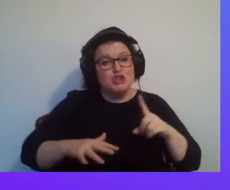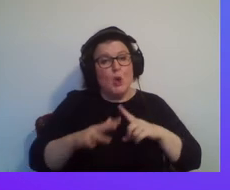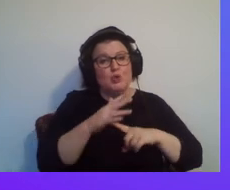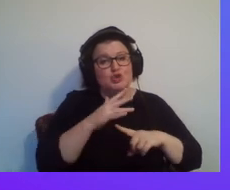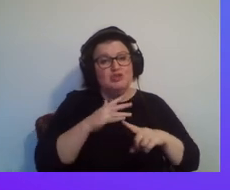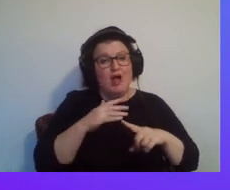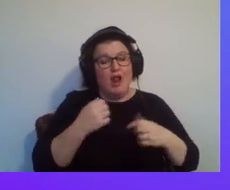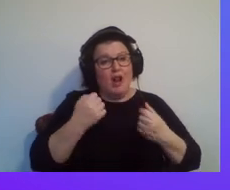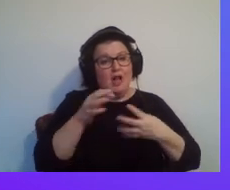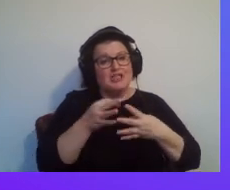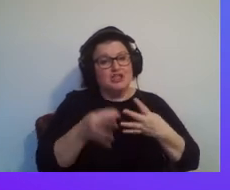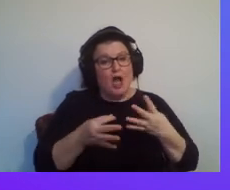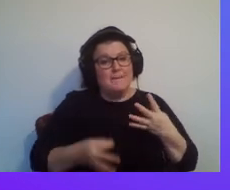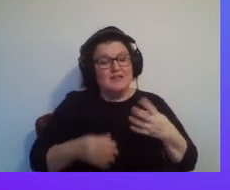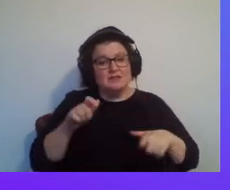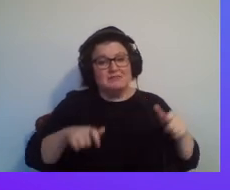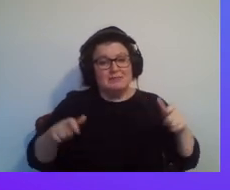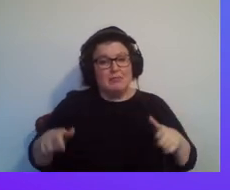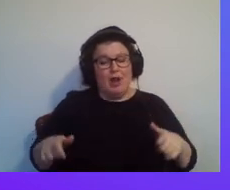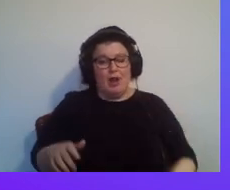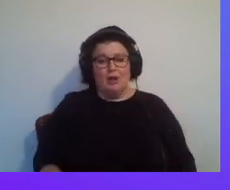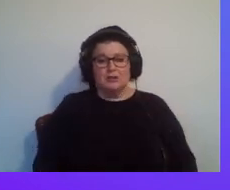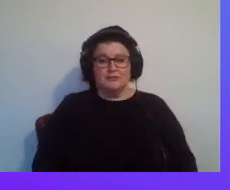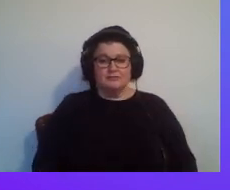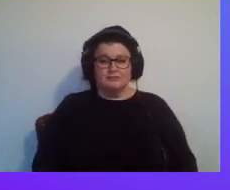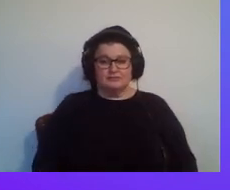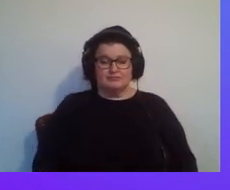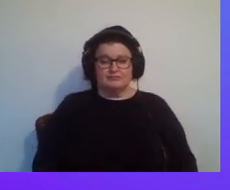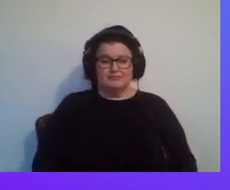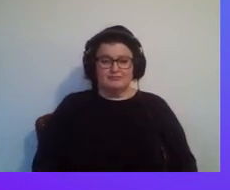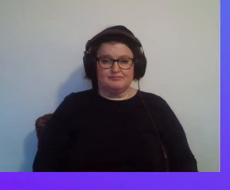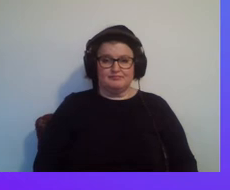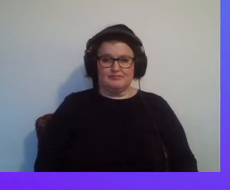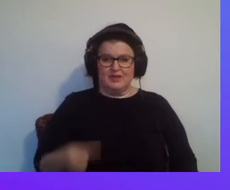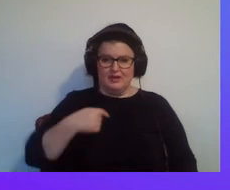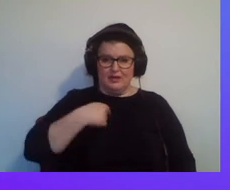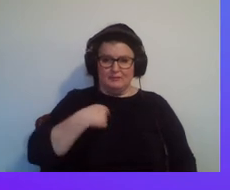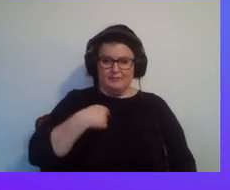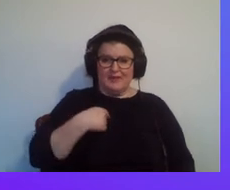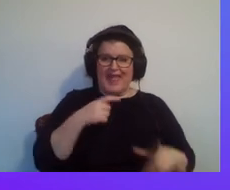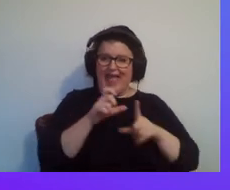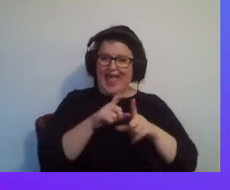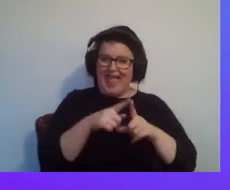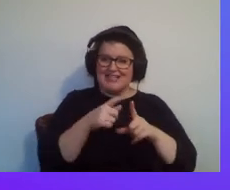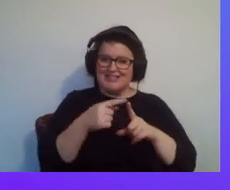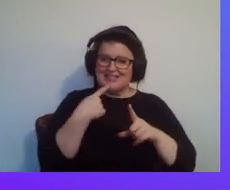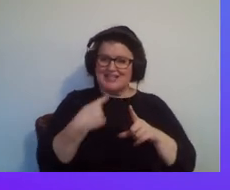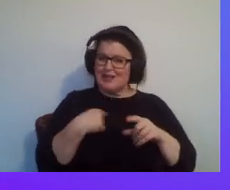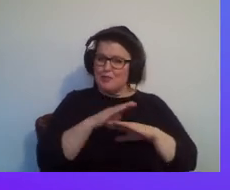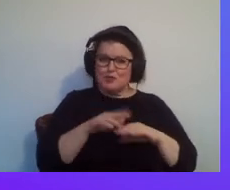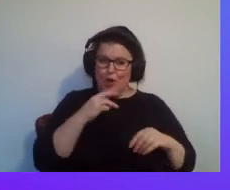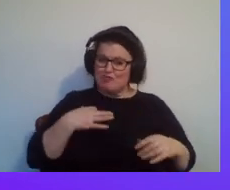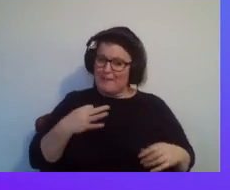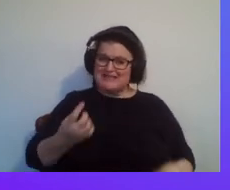Eddie, I don't need to speak for you. You speak for yourself. Well, I'm not speaking for myself because I work for the BBC and clearly I don't have an